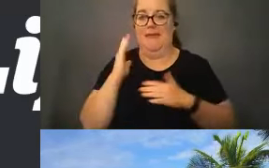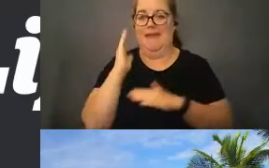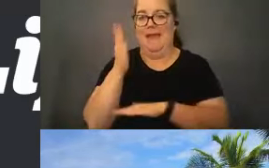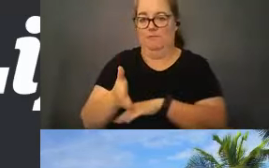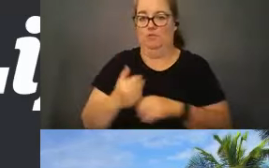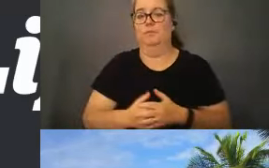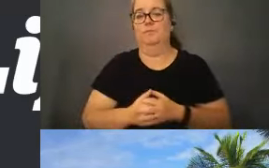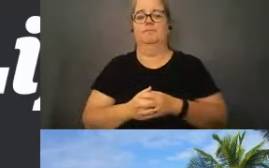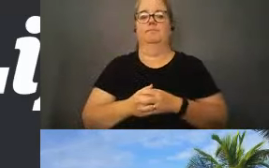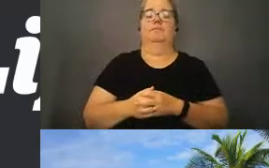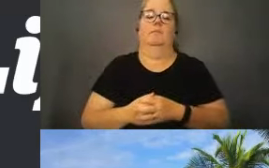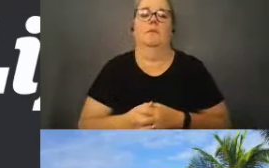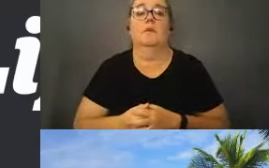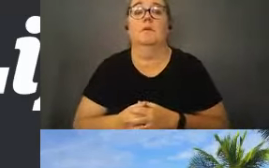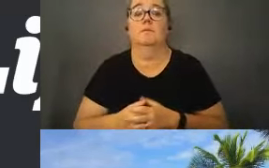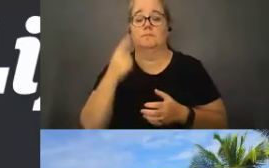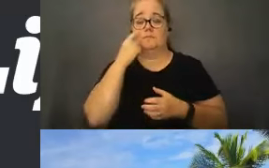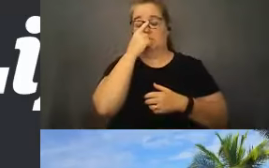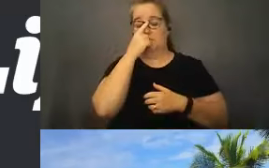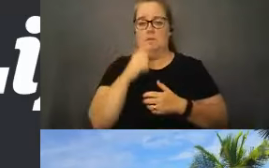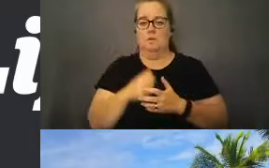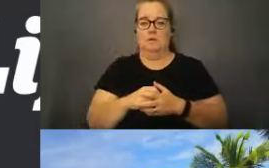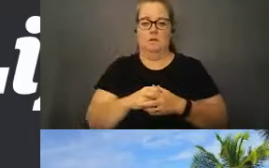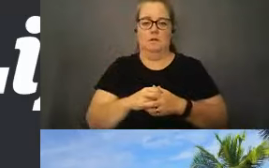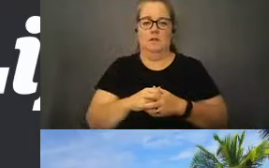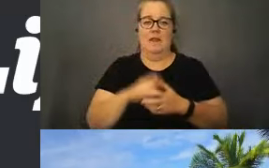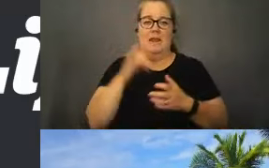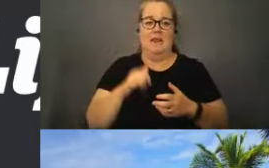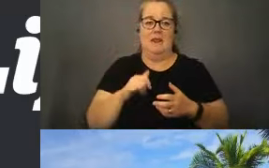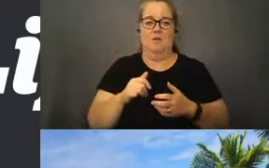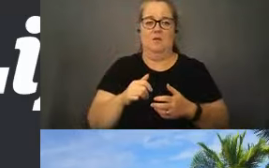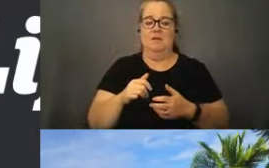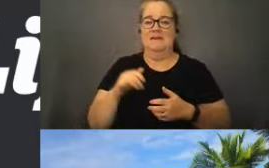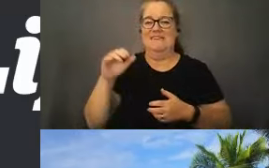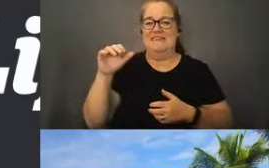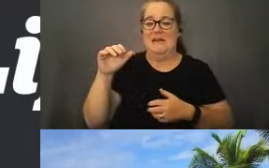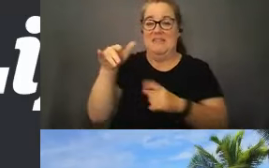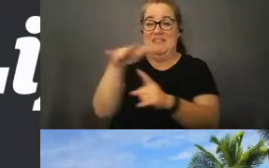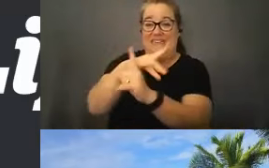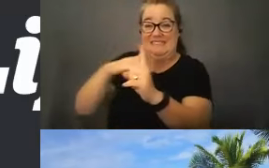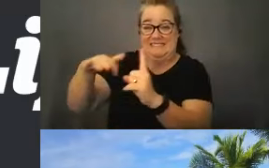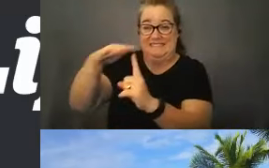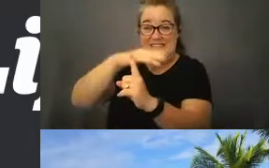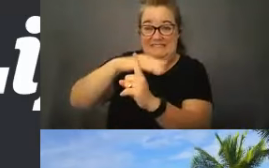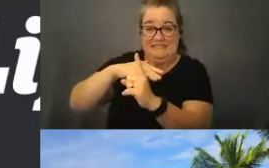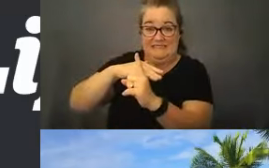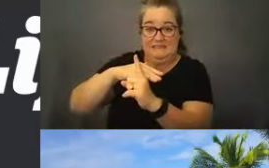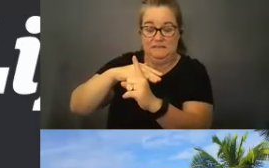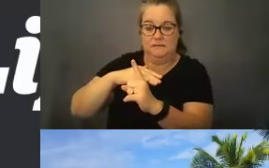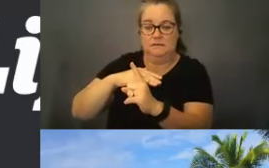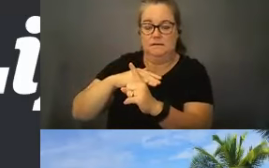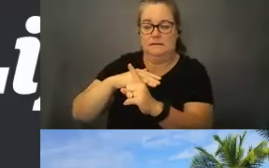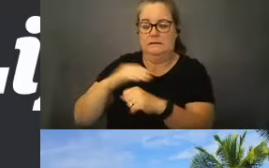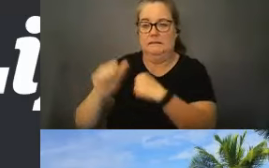So for the scene, that's something that people forget a lot to check, but we don't want you to be